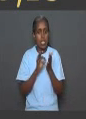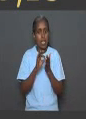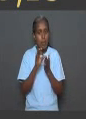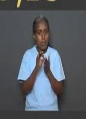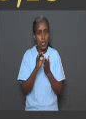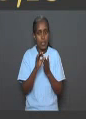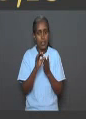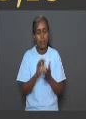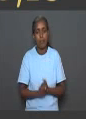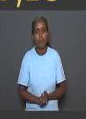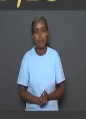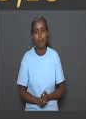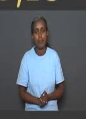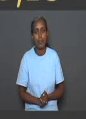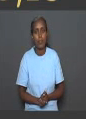list.